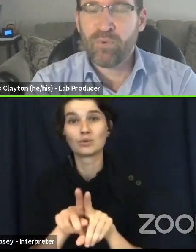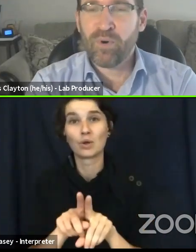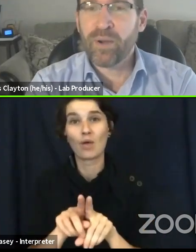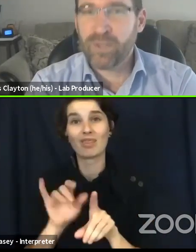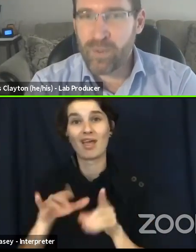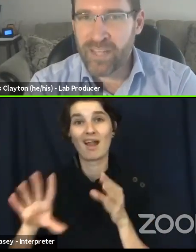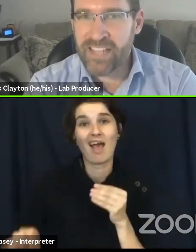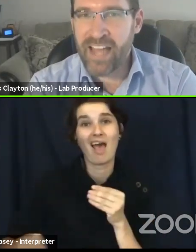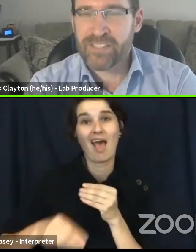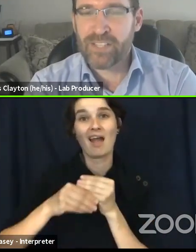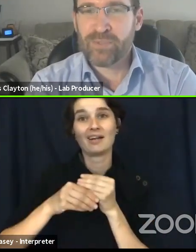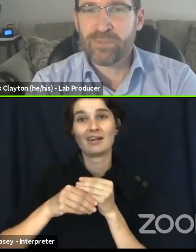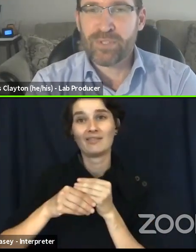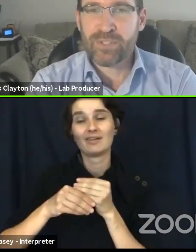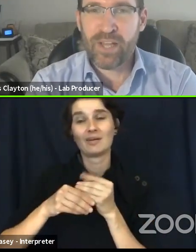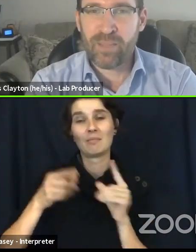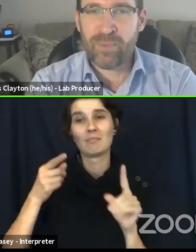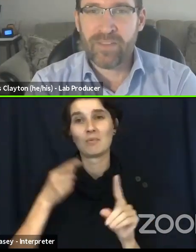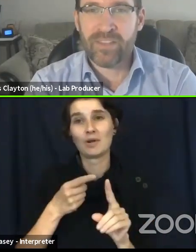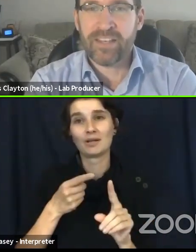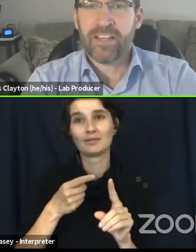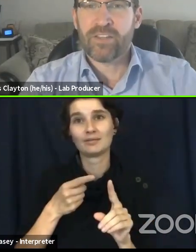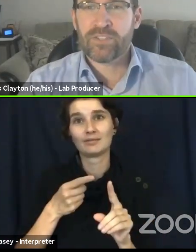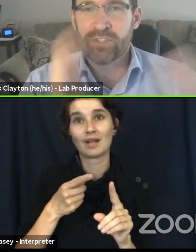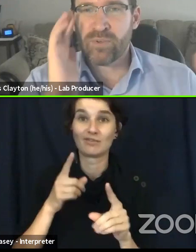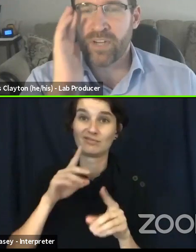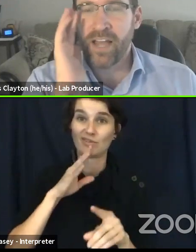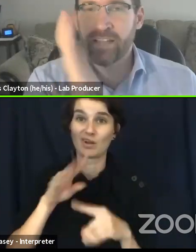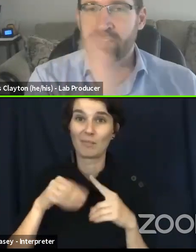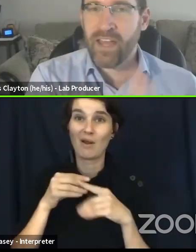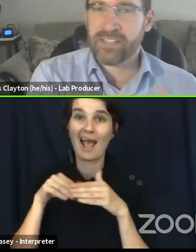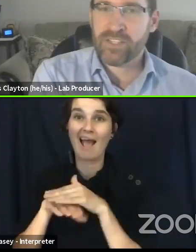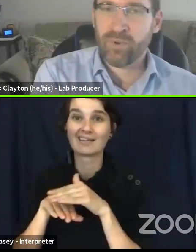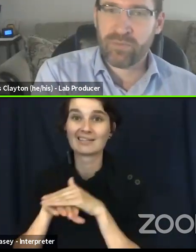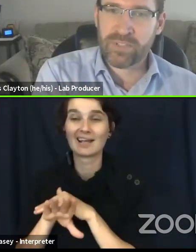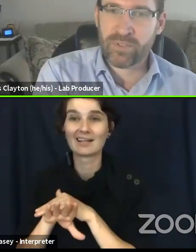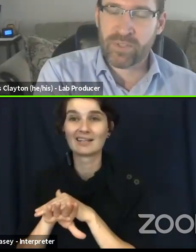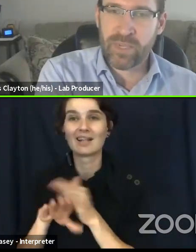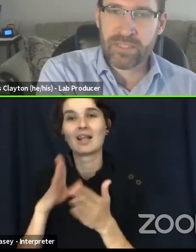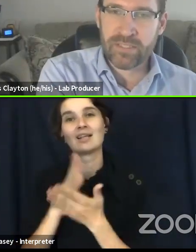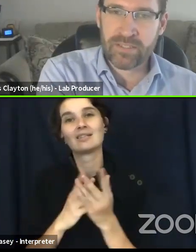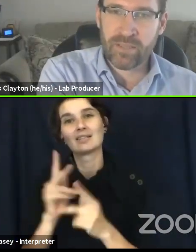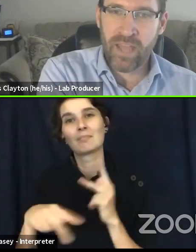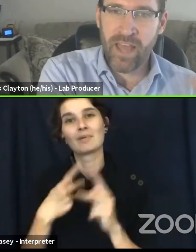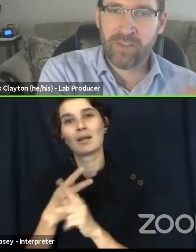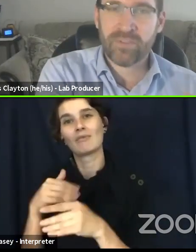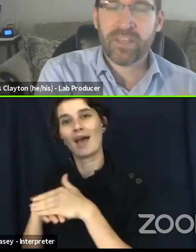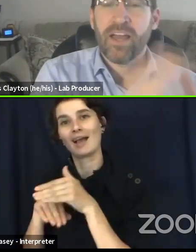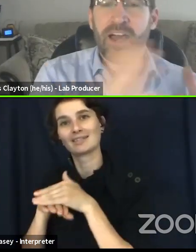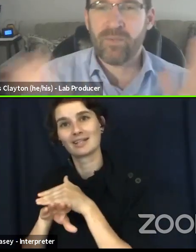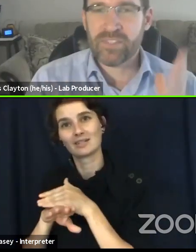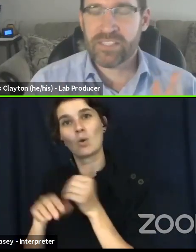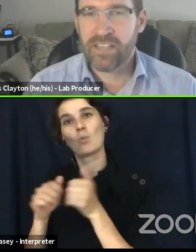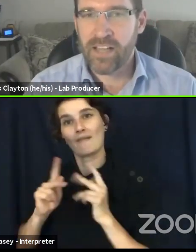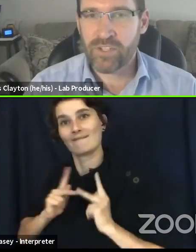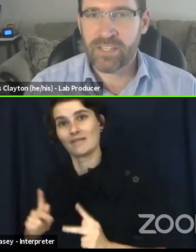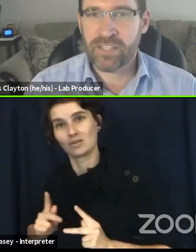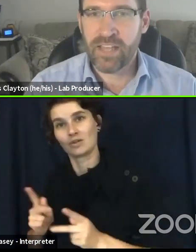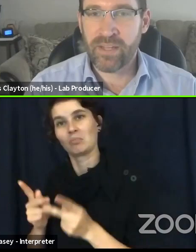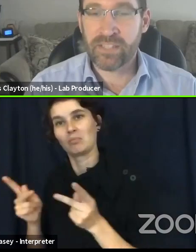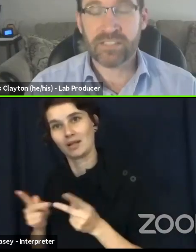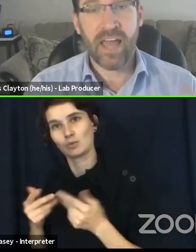we made before, and going back to access, which you were just talking about, that there's certain kinds of access to our physical spaces that we have. Obviously,